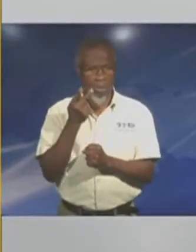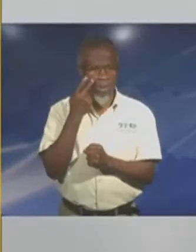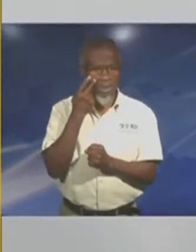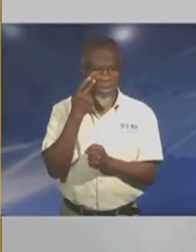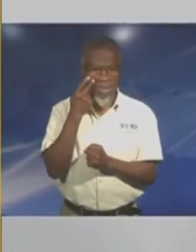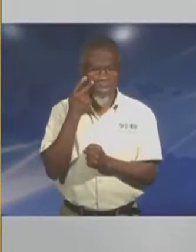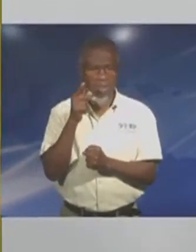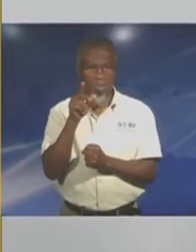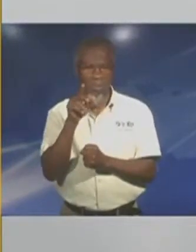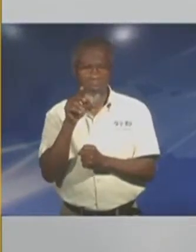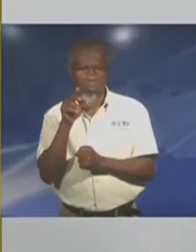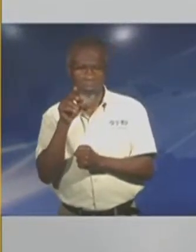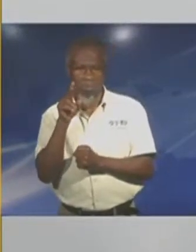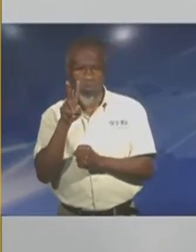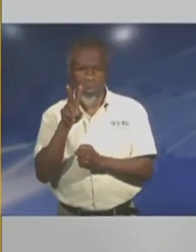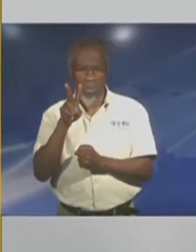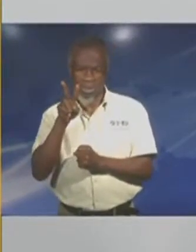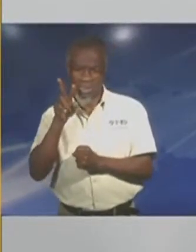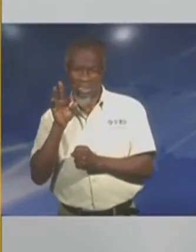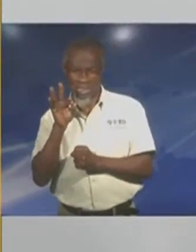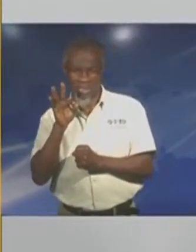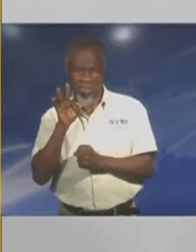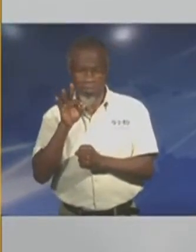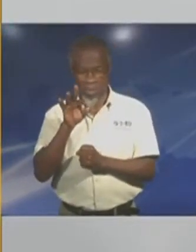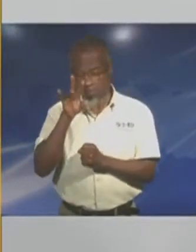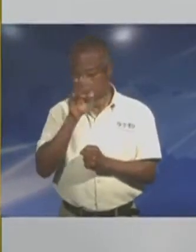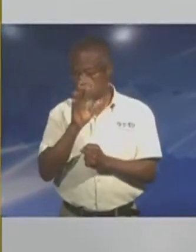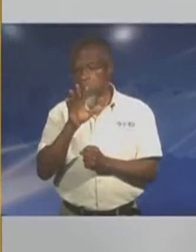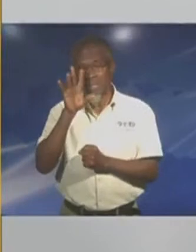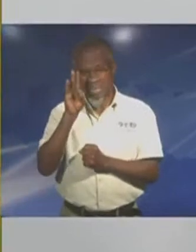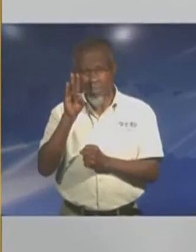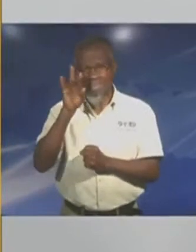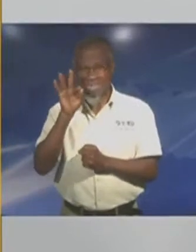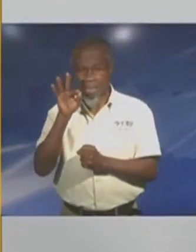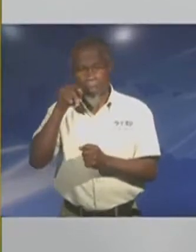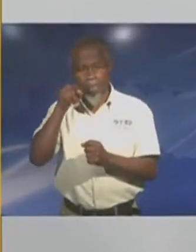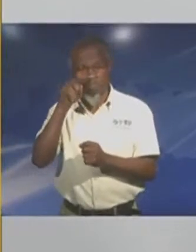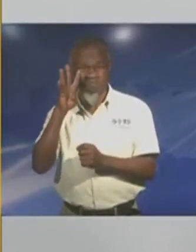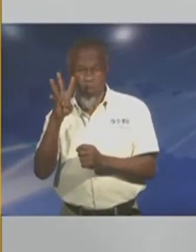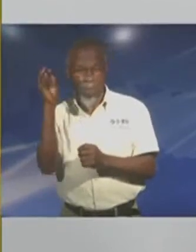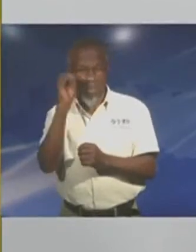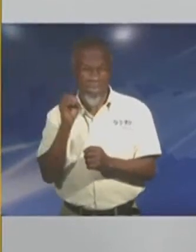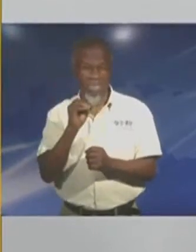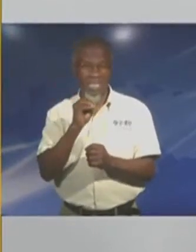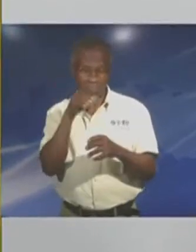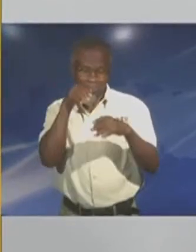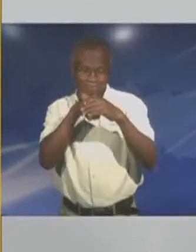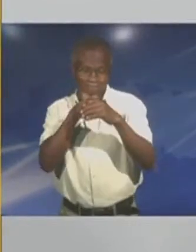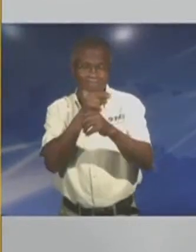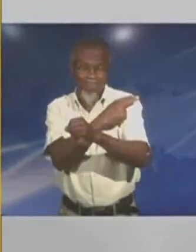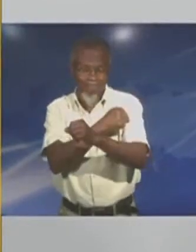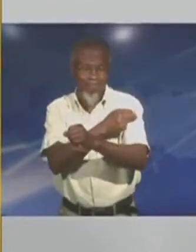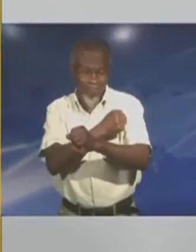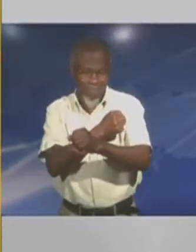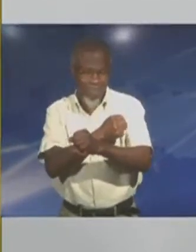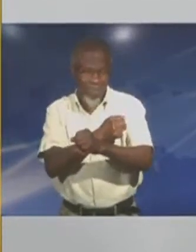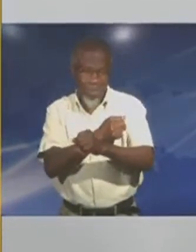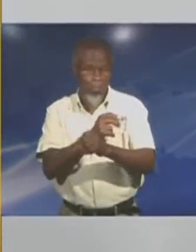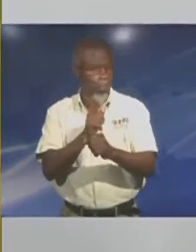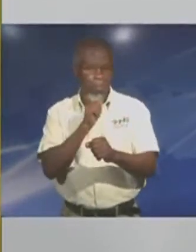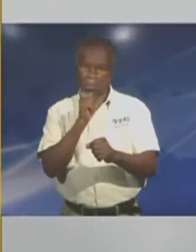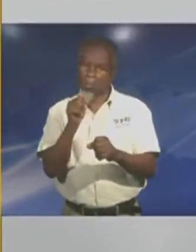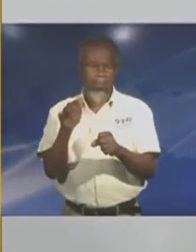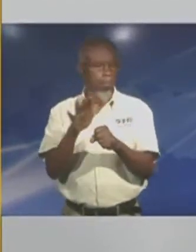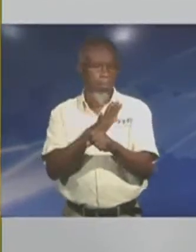79.4% of all persons hospitalized in the parallel healthcare system are not fully vaccinated,